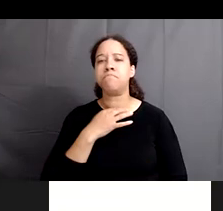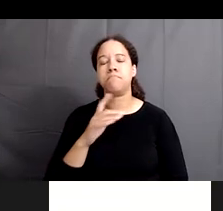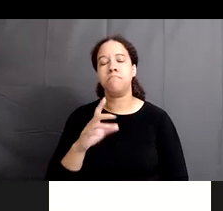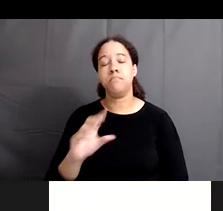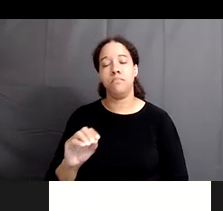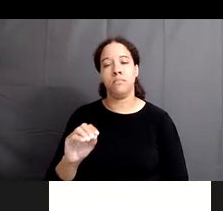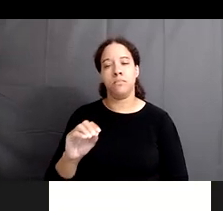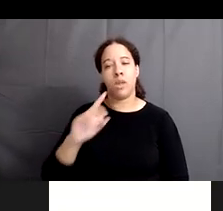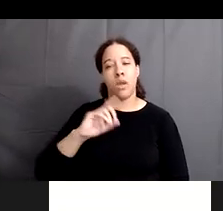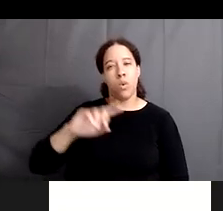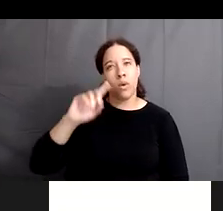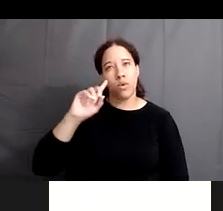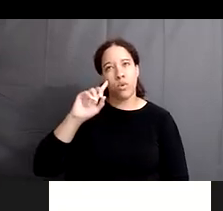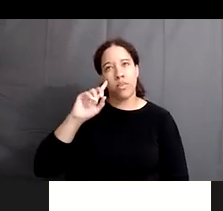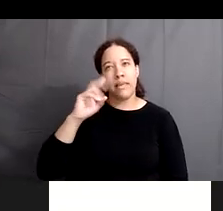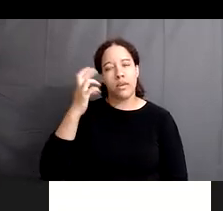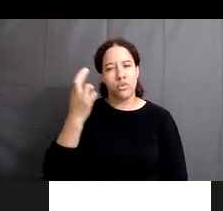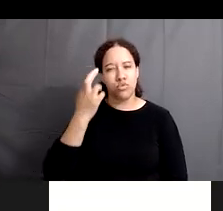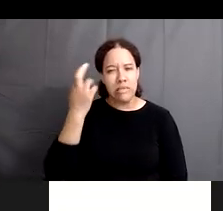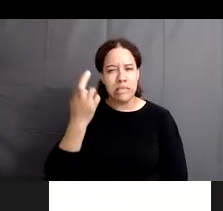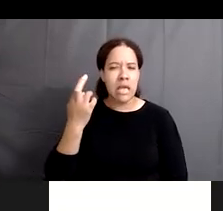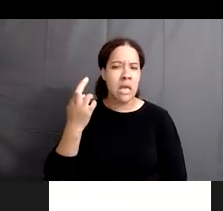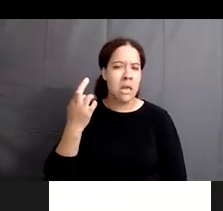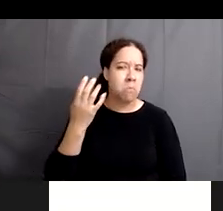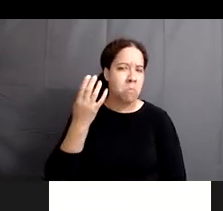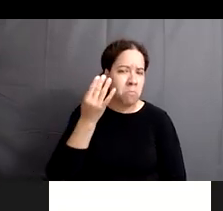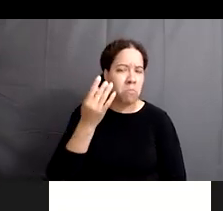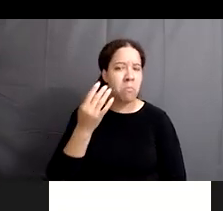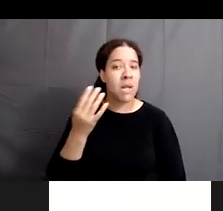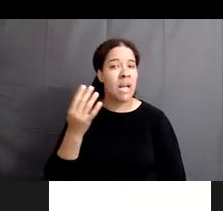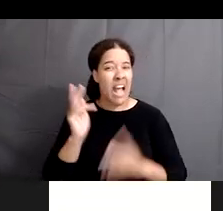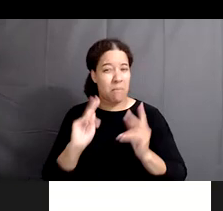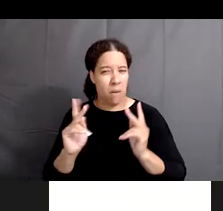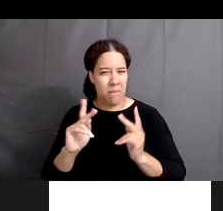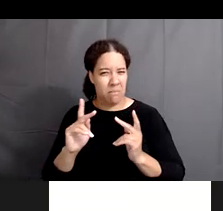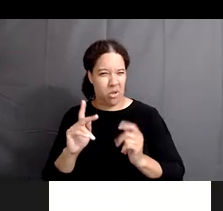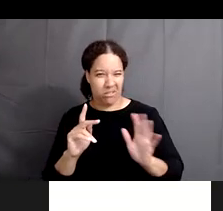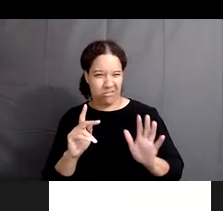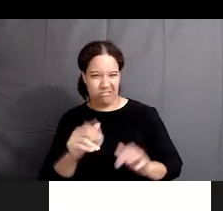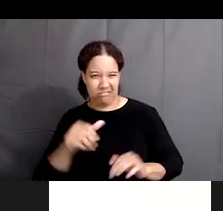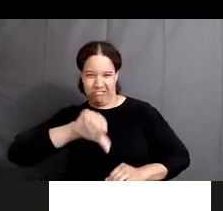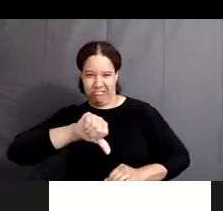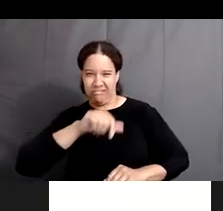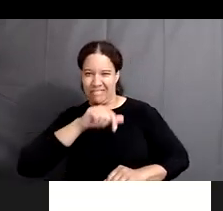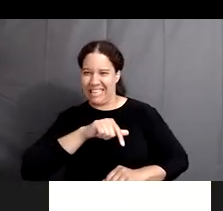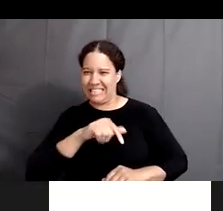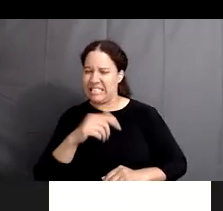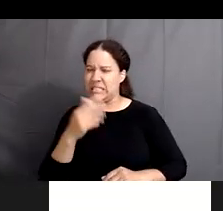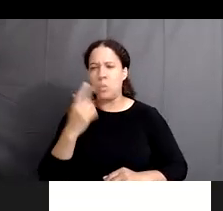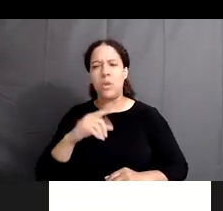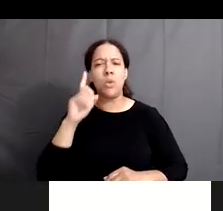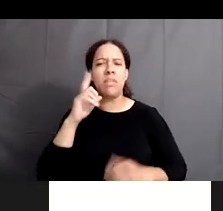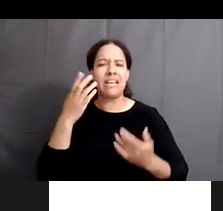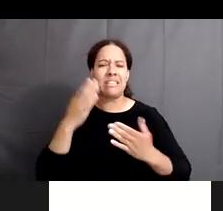or maybe your speculation on why people don't want to join into this? What do you think is the like biggest obstacle that they're seeing?